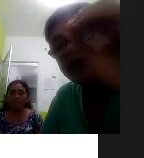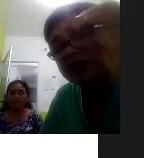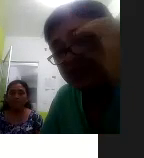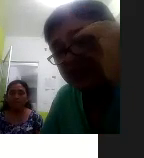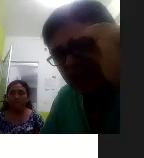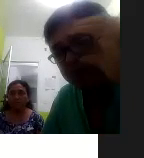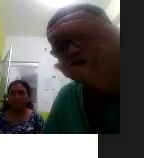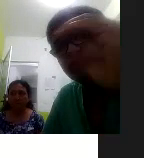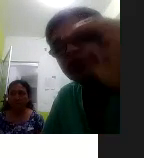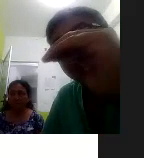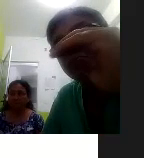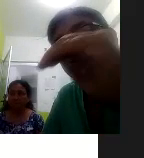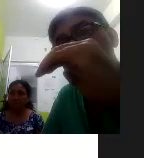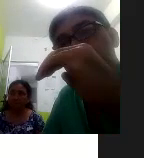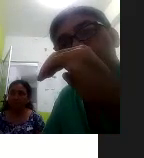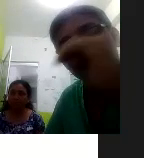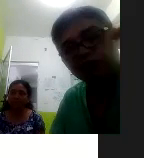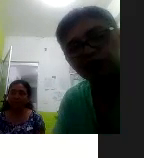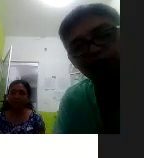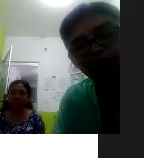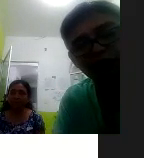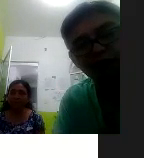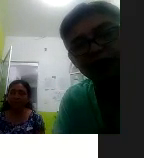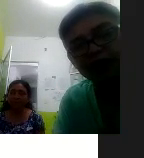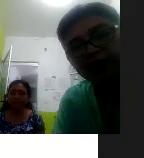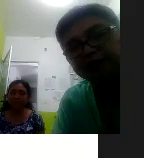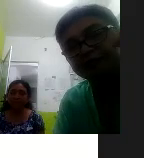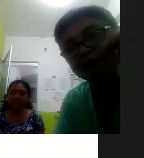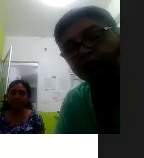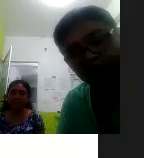the first step to decrease the number of